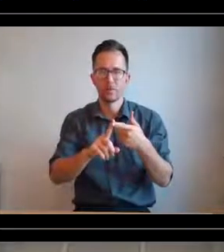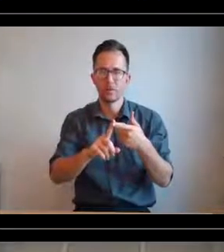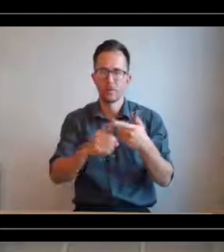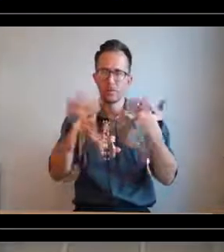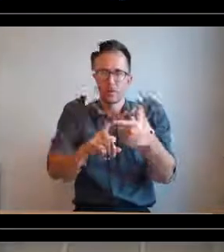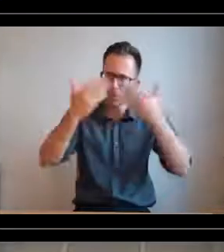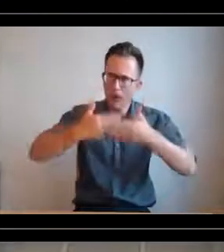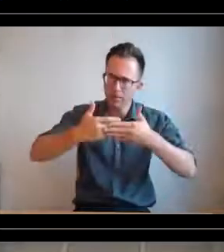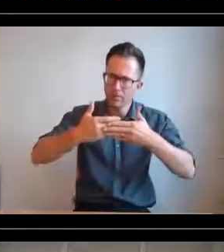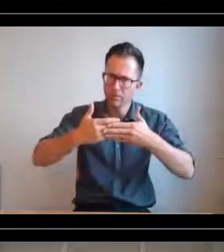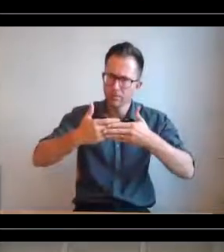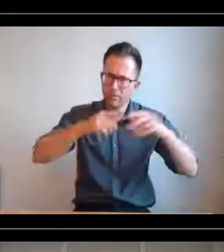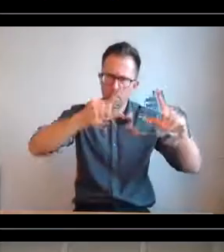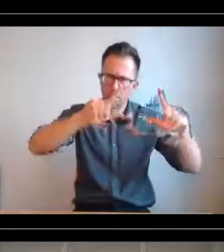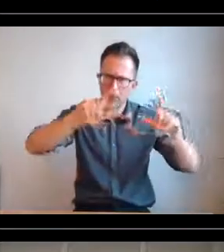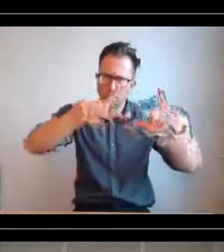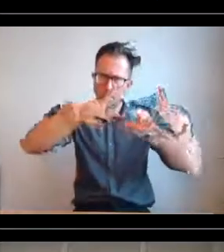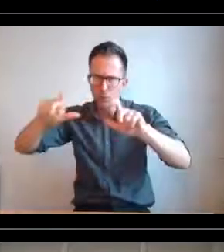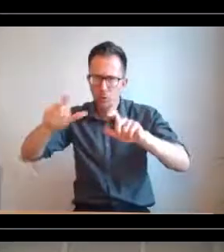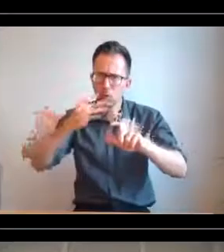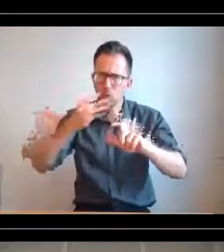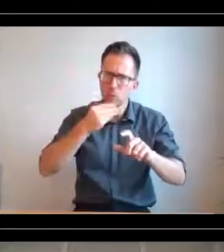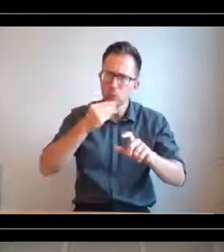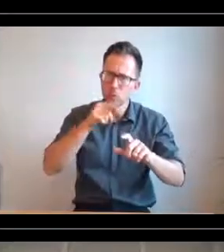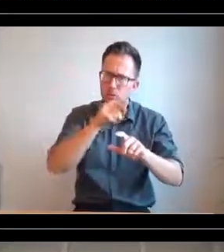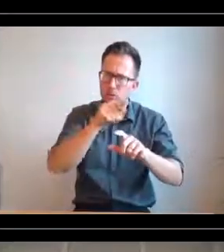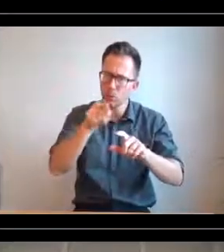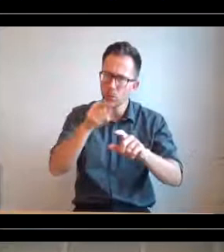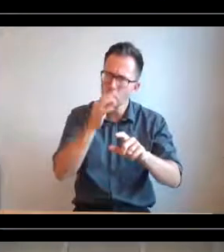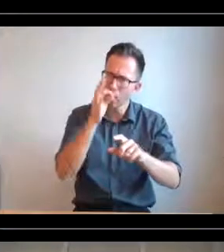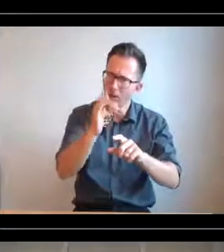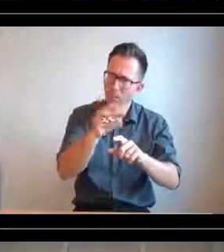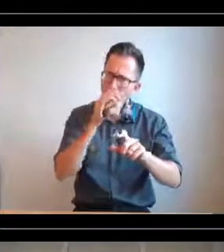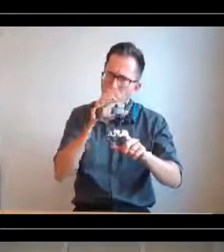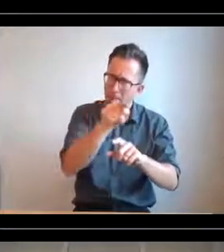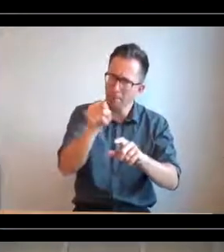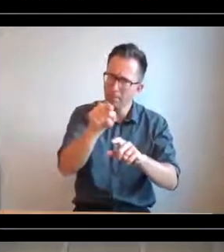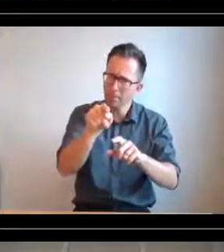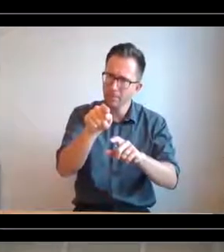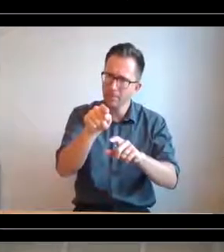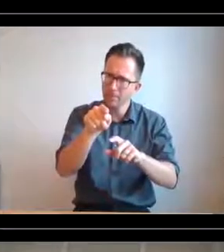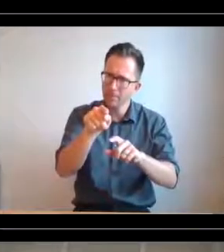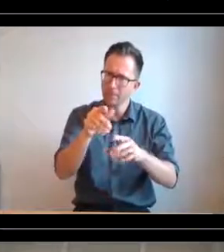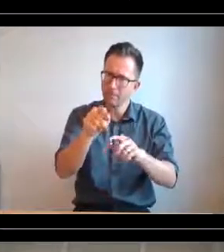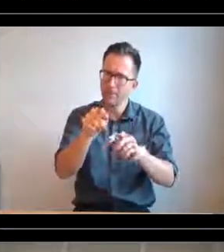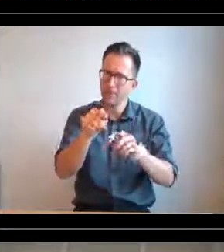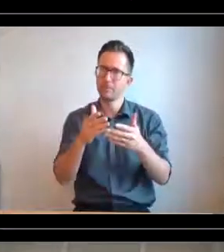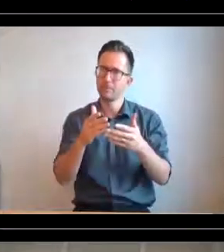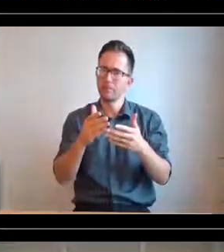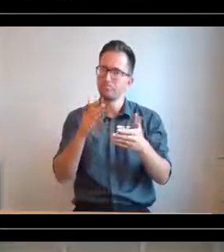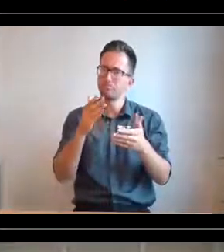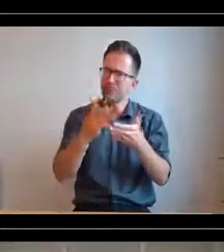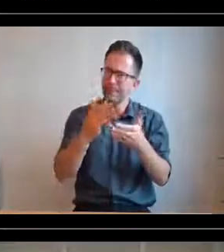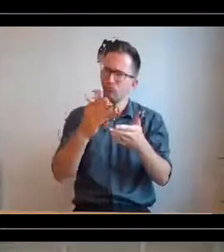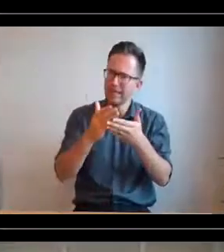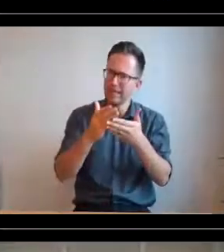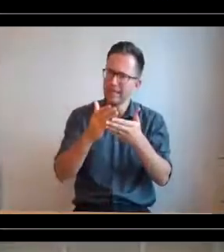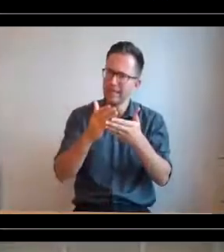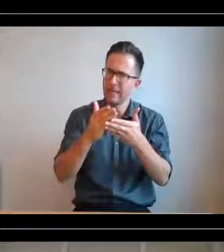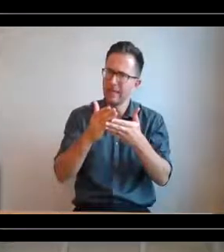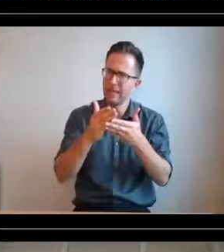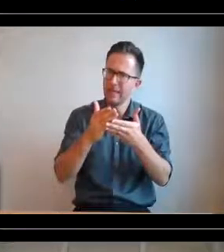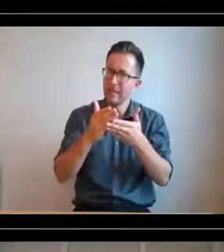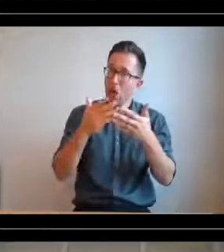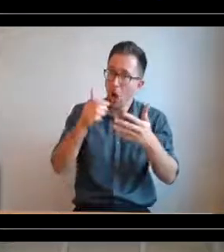in today's webinar and also in the other consultation materials, how they depict what the area is going to look like 15 years